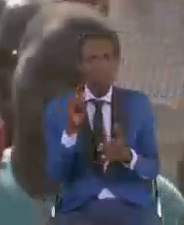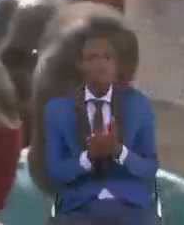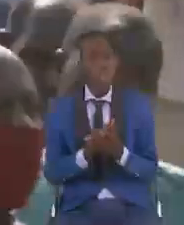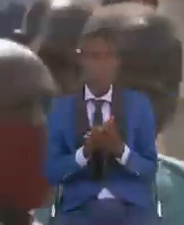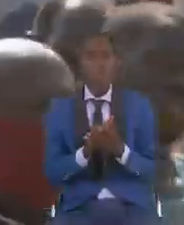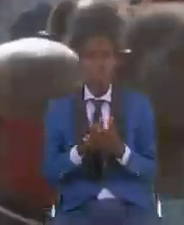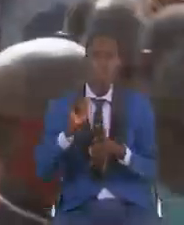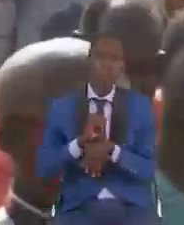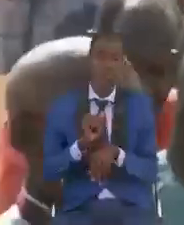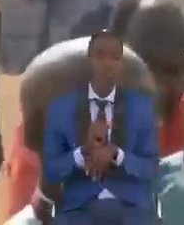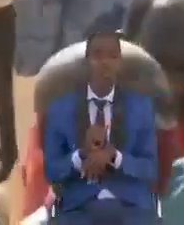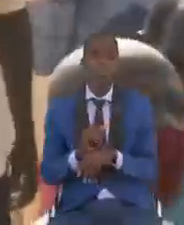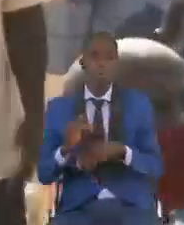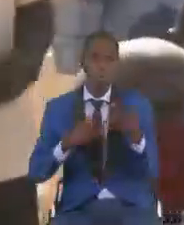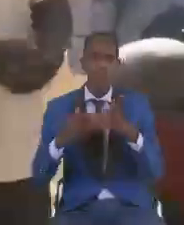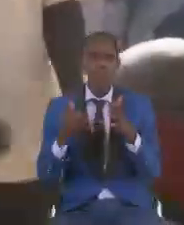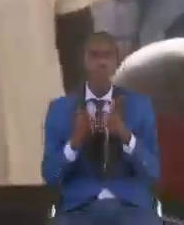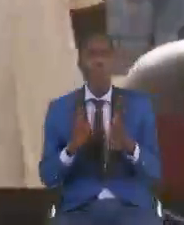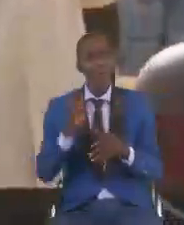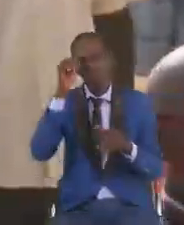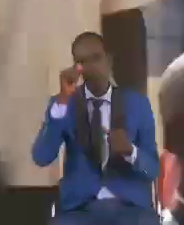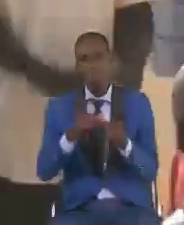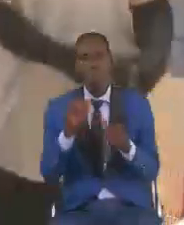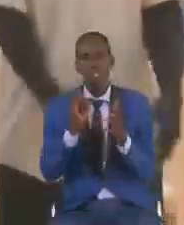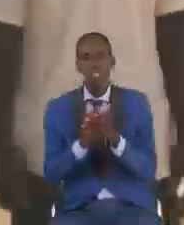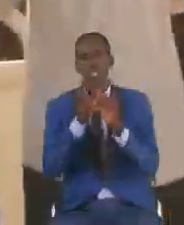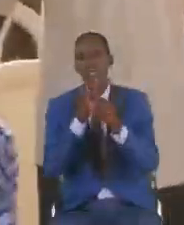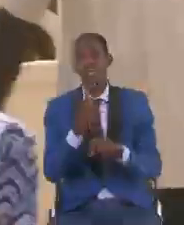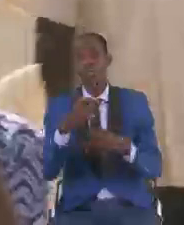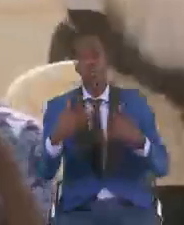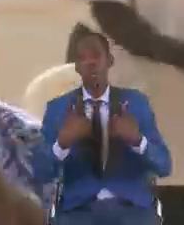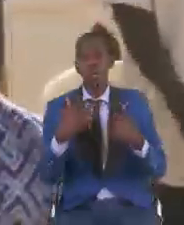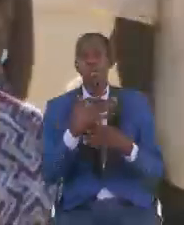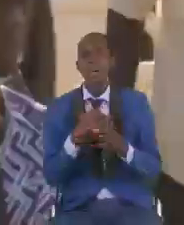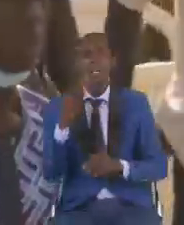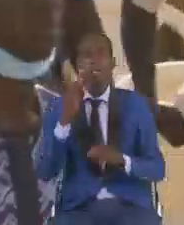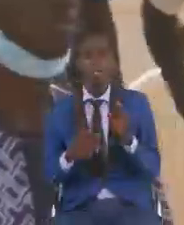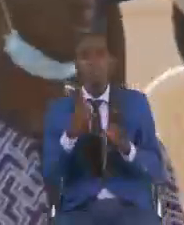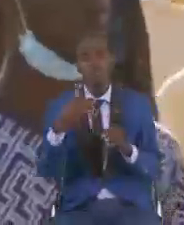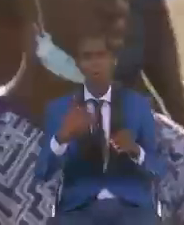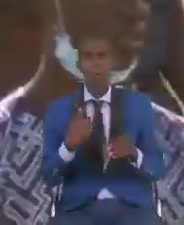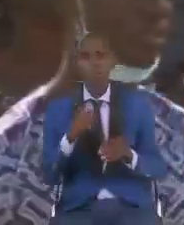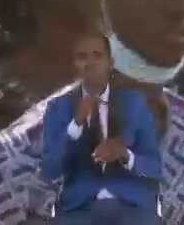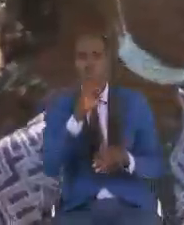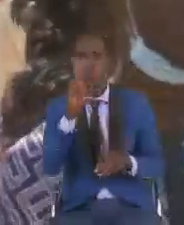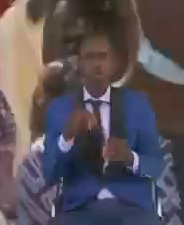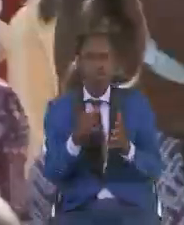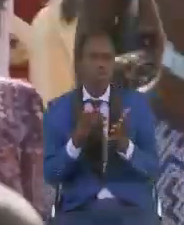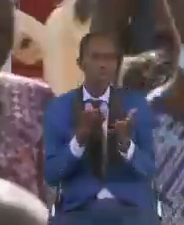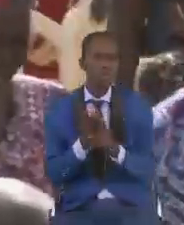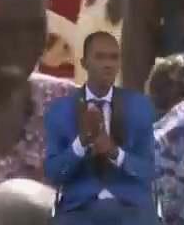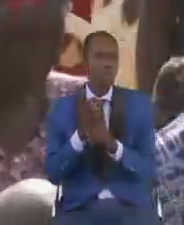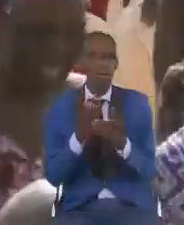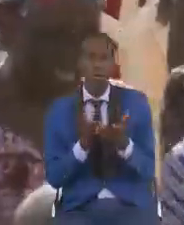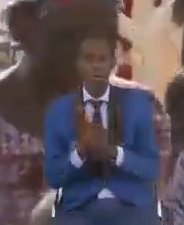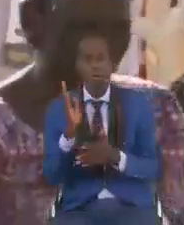up. Remember, remember that gift that you have. And if you have been misusing that gift or you have not used that gift